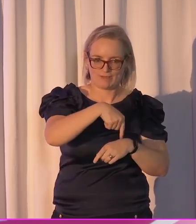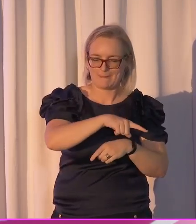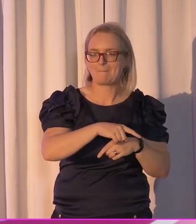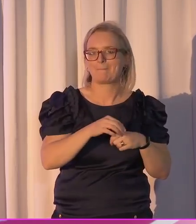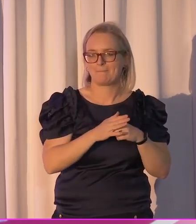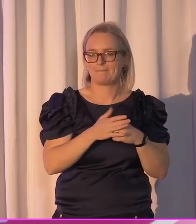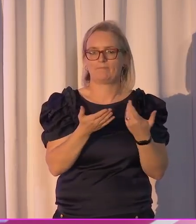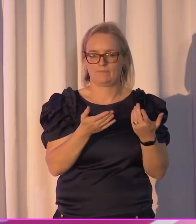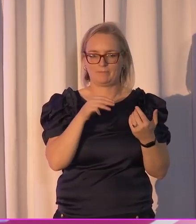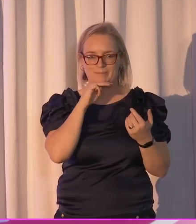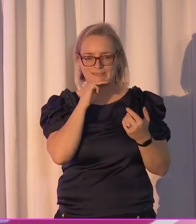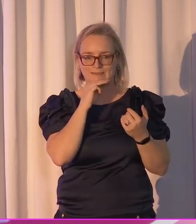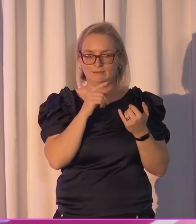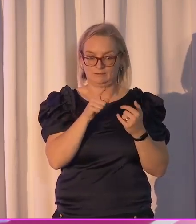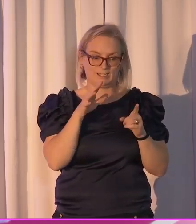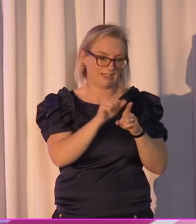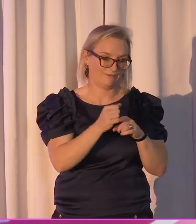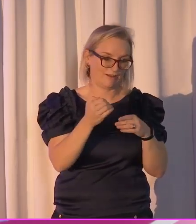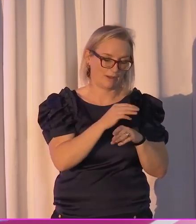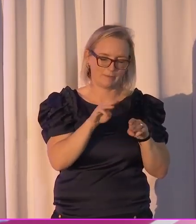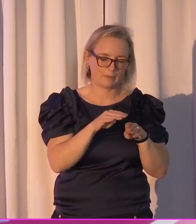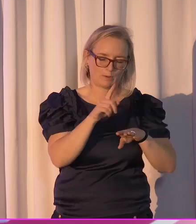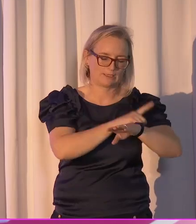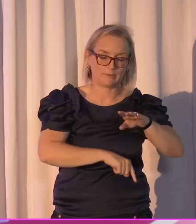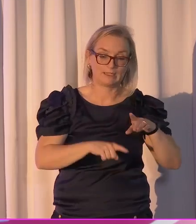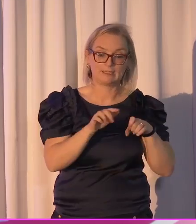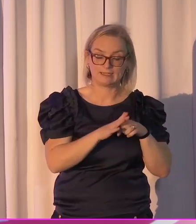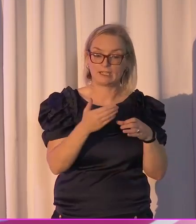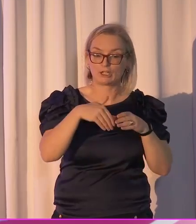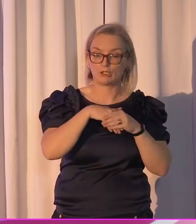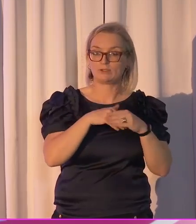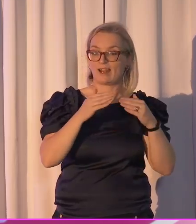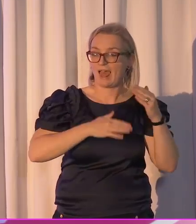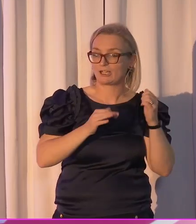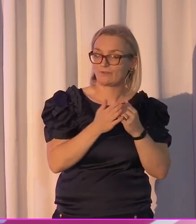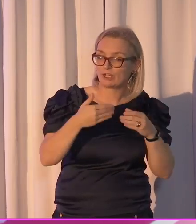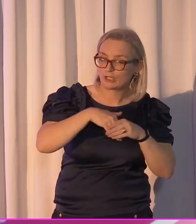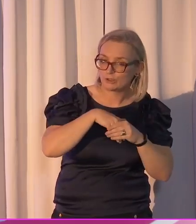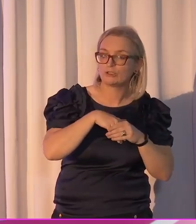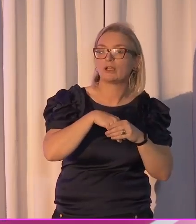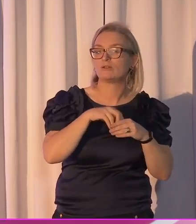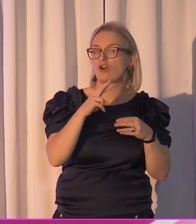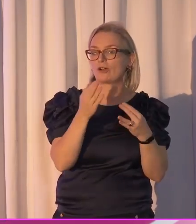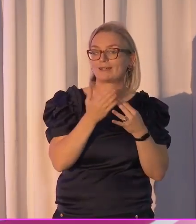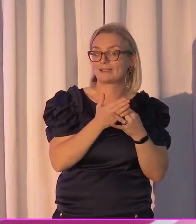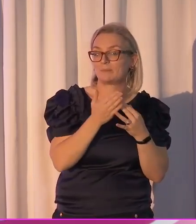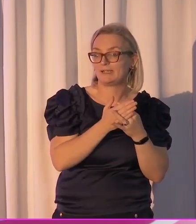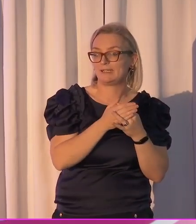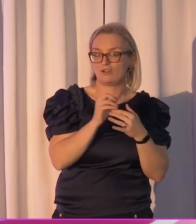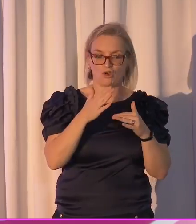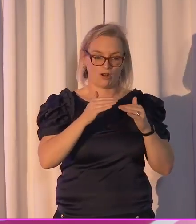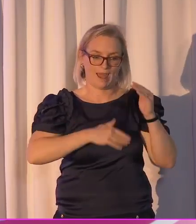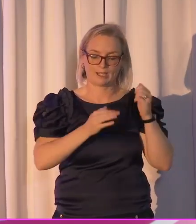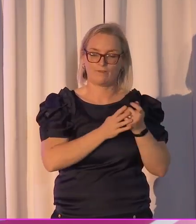leisure activities identified by disabled people included lack of inclusion or accessibility, lack of